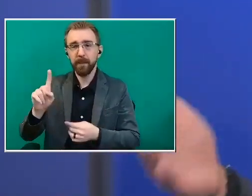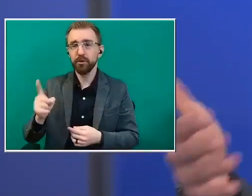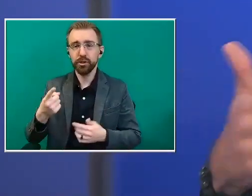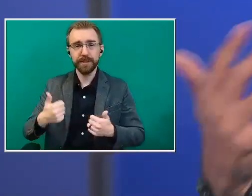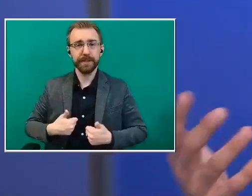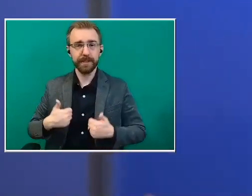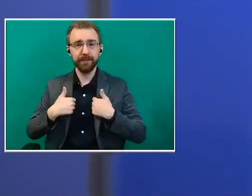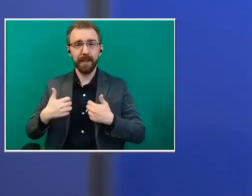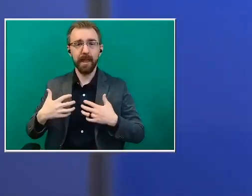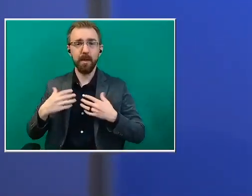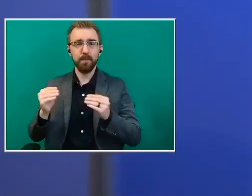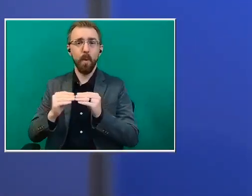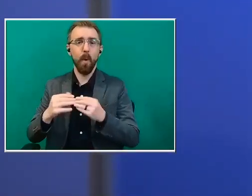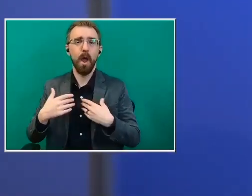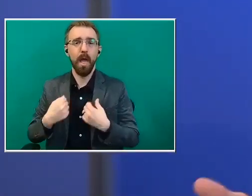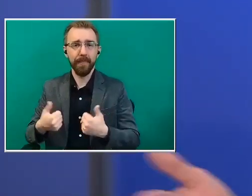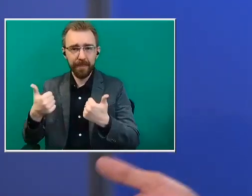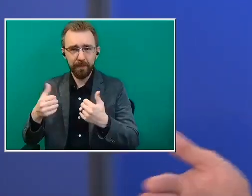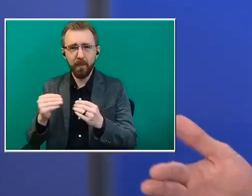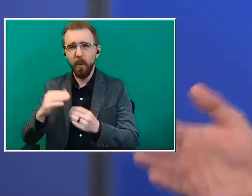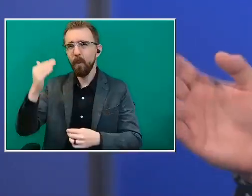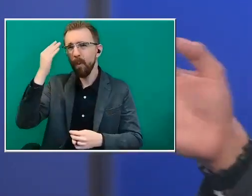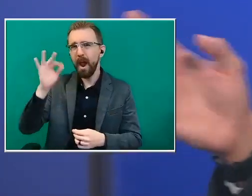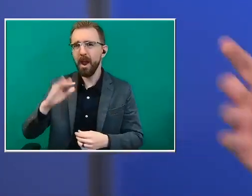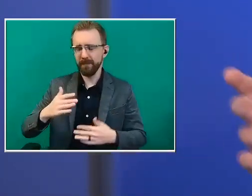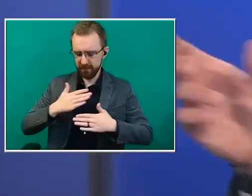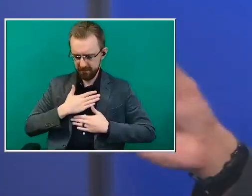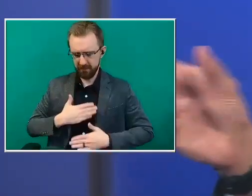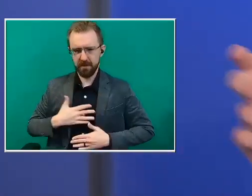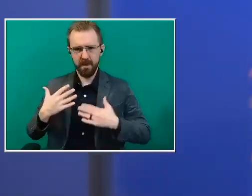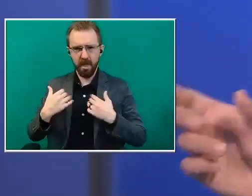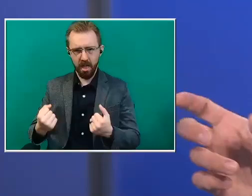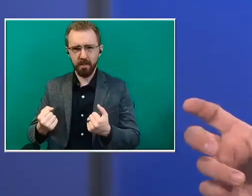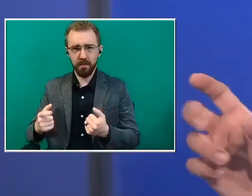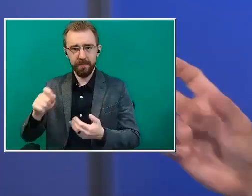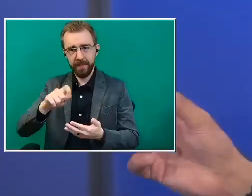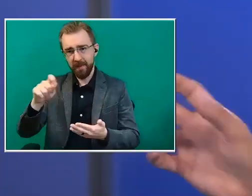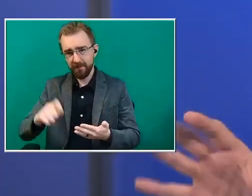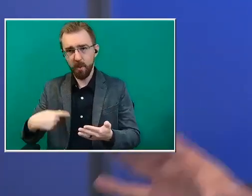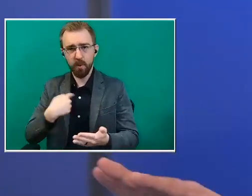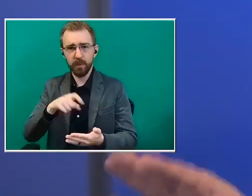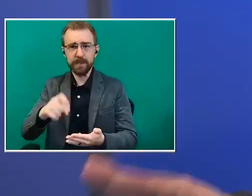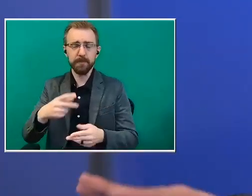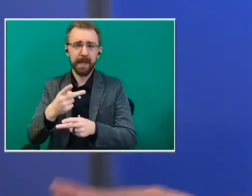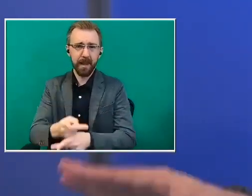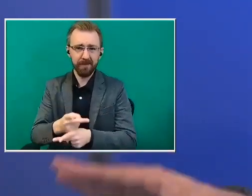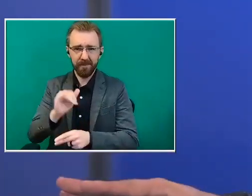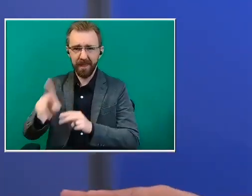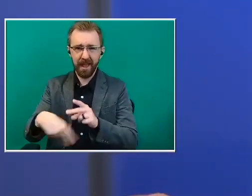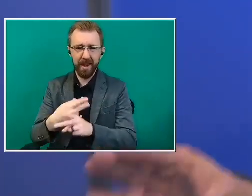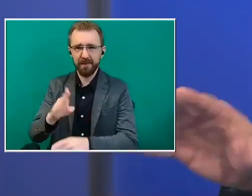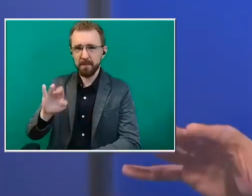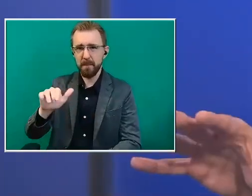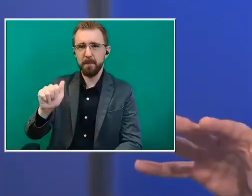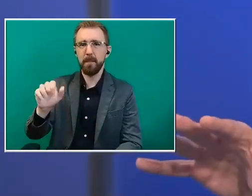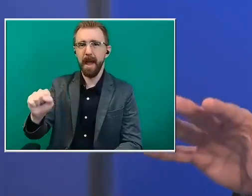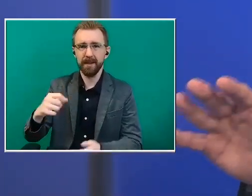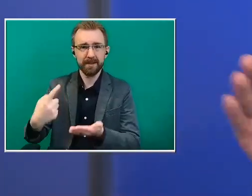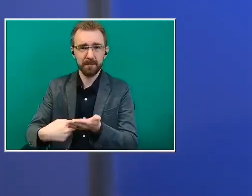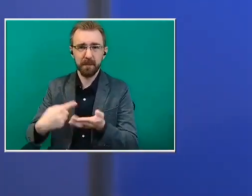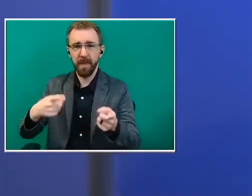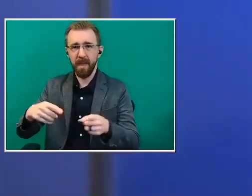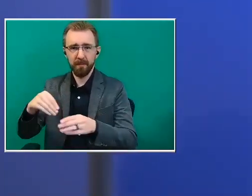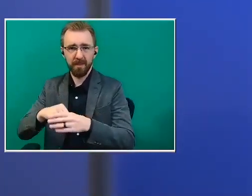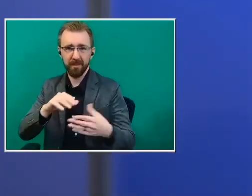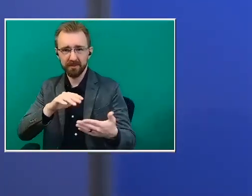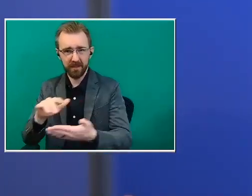or being more aware of their own health. So therefore, we need to be careful about this sort of bias that sometimes happens in the studies, which it's